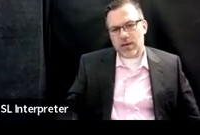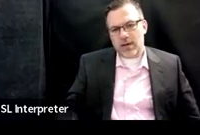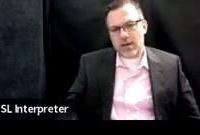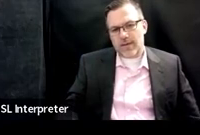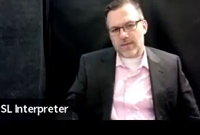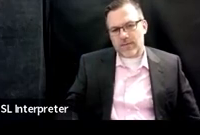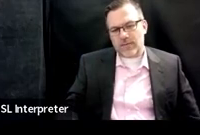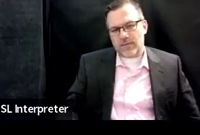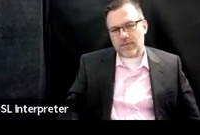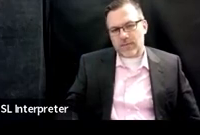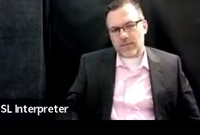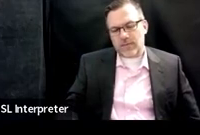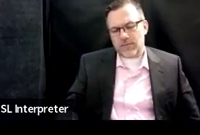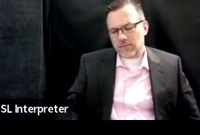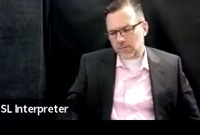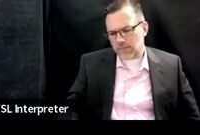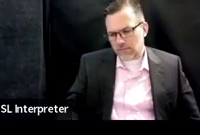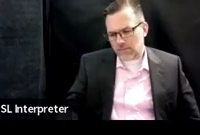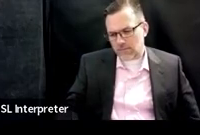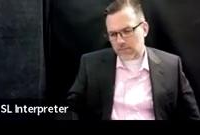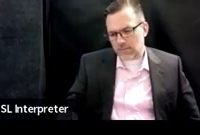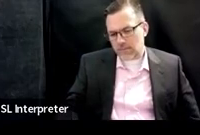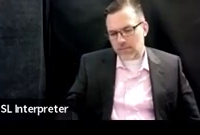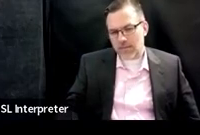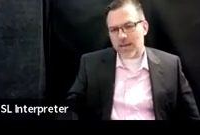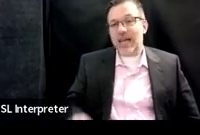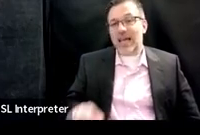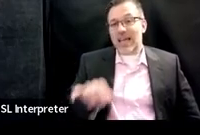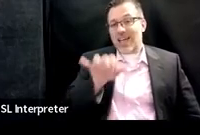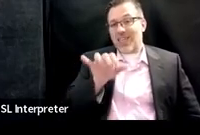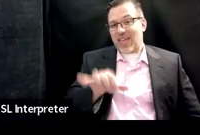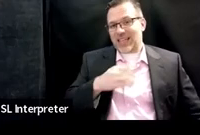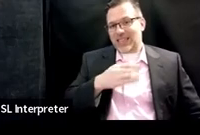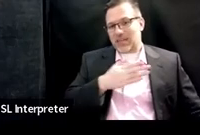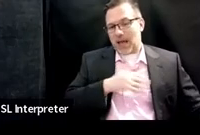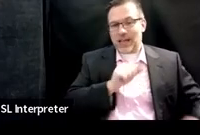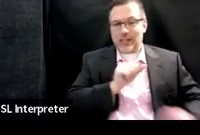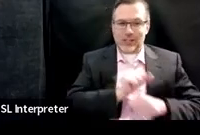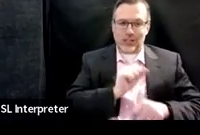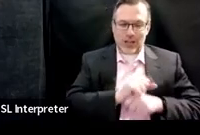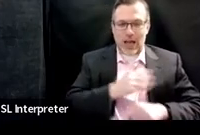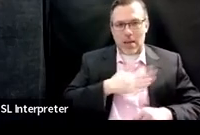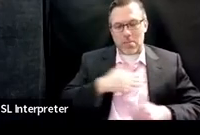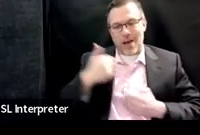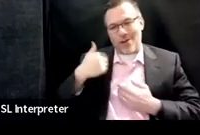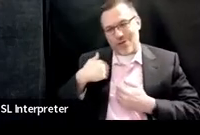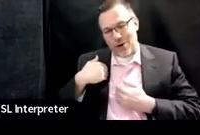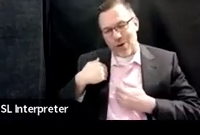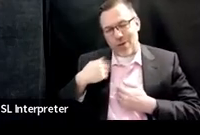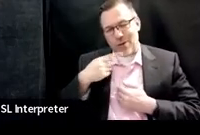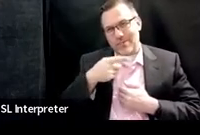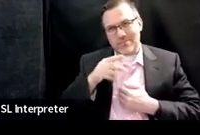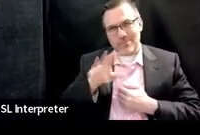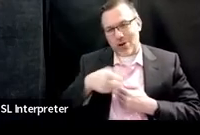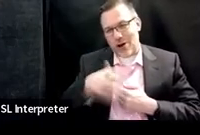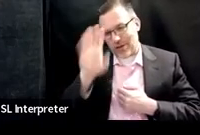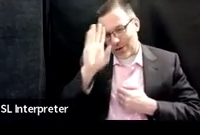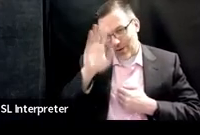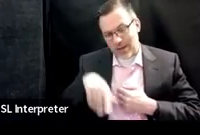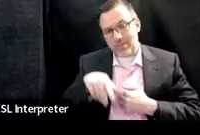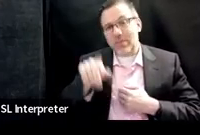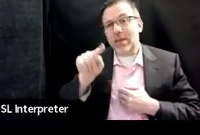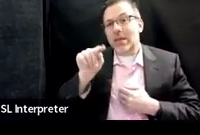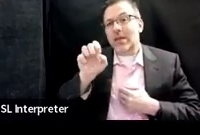know, my job and my role and, you know, blah, blah, blah. You guys know this, right? So templates